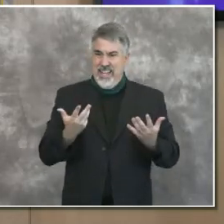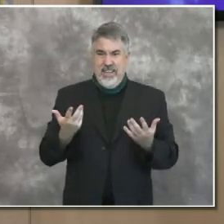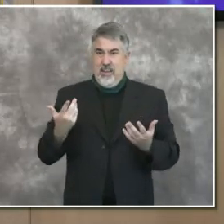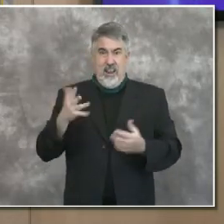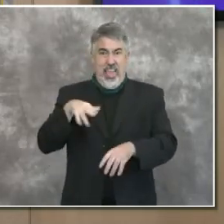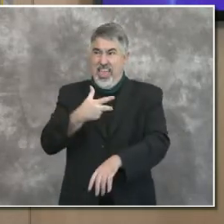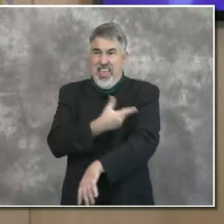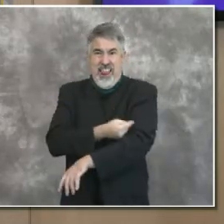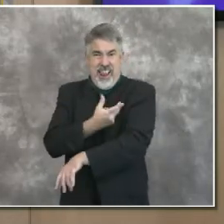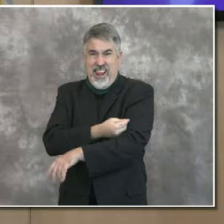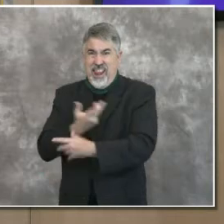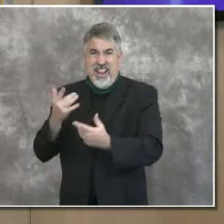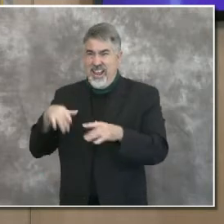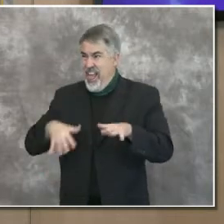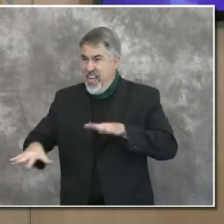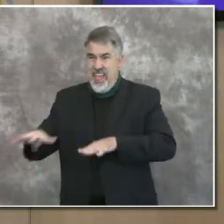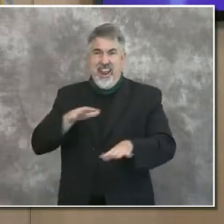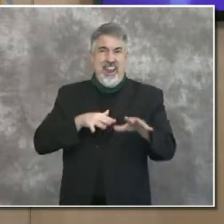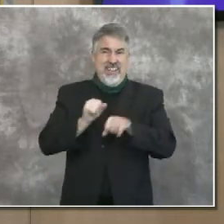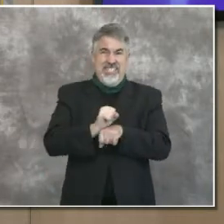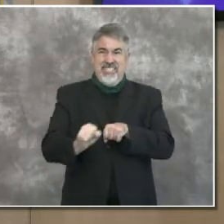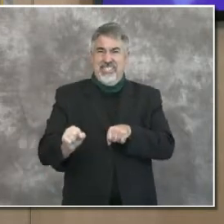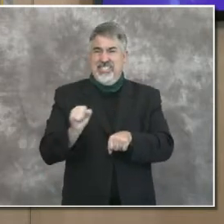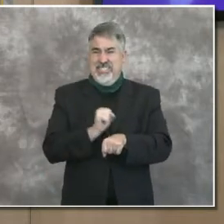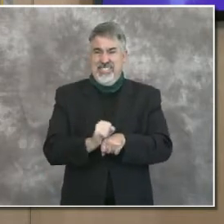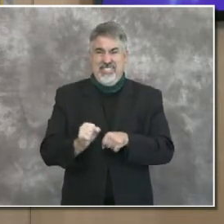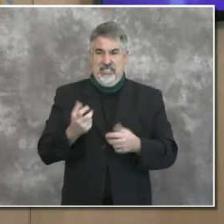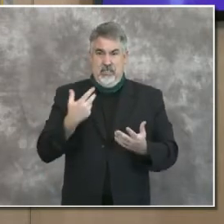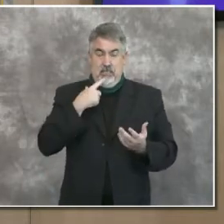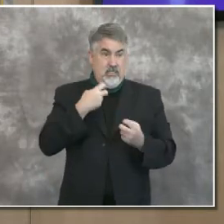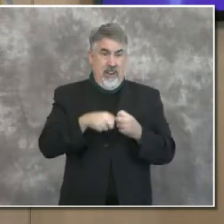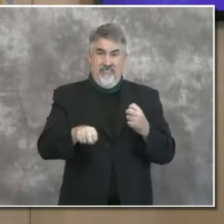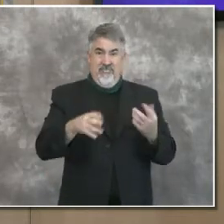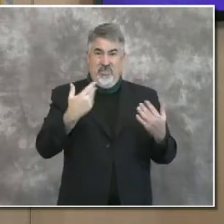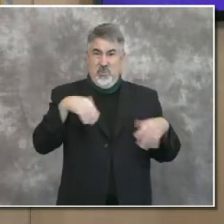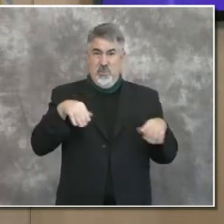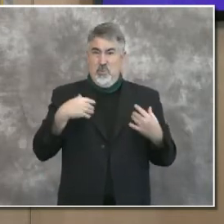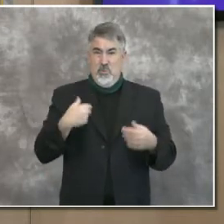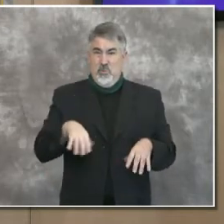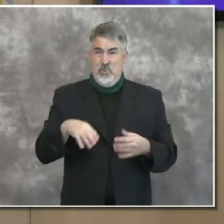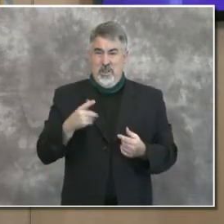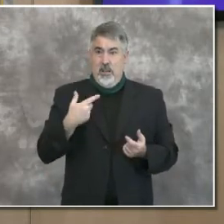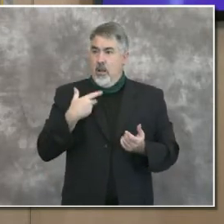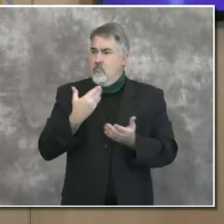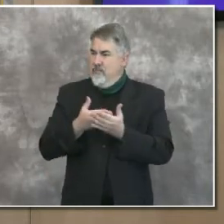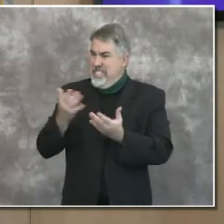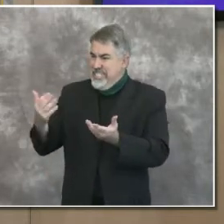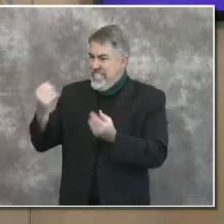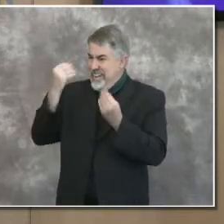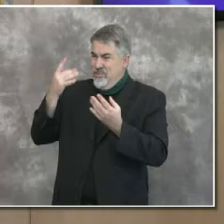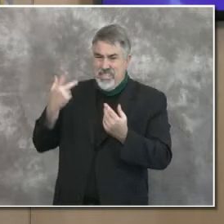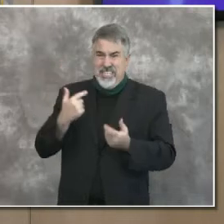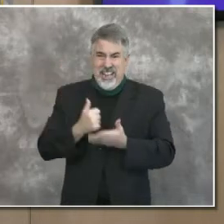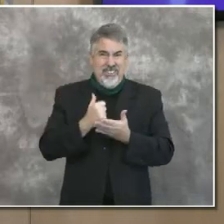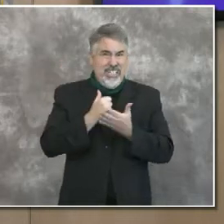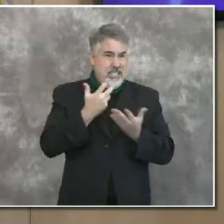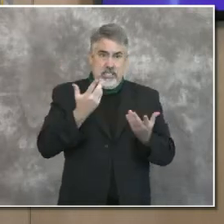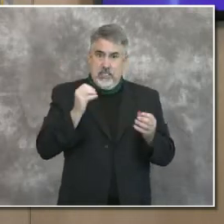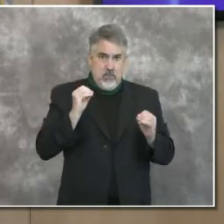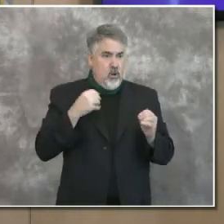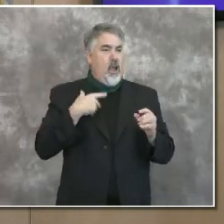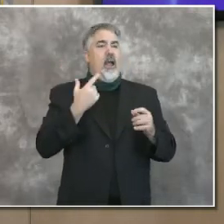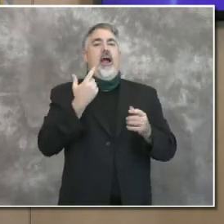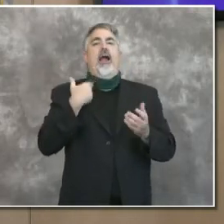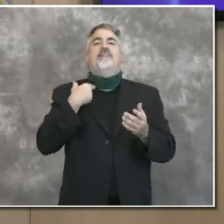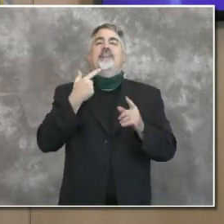available, and there are no currently proven medication treatments, though there